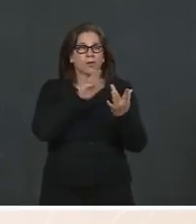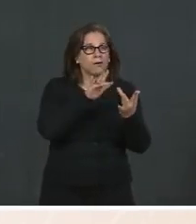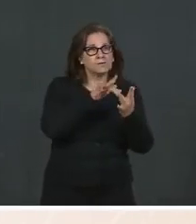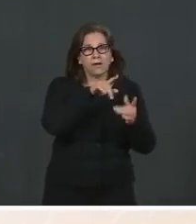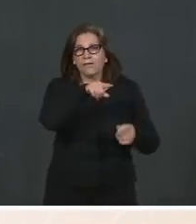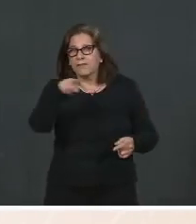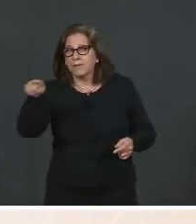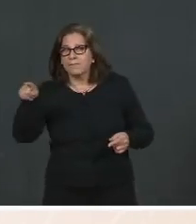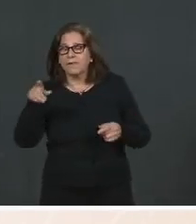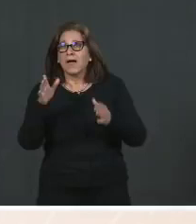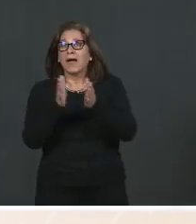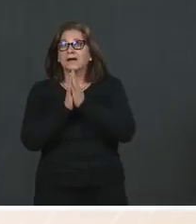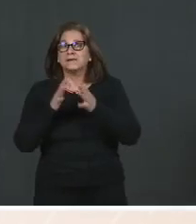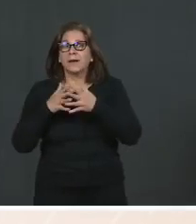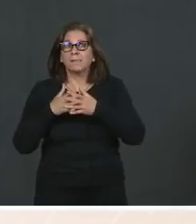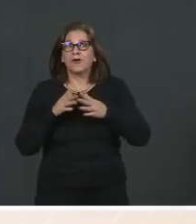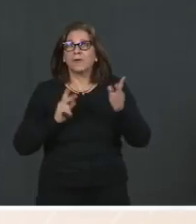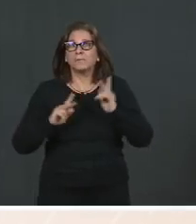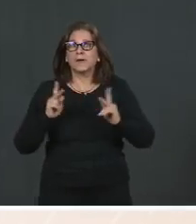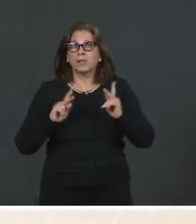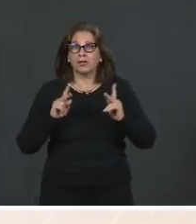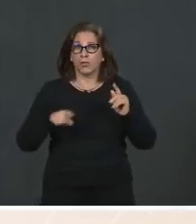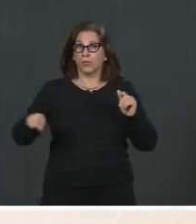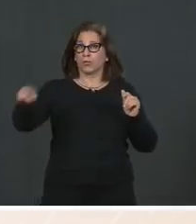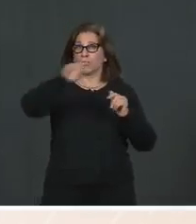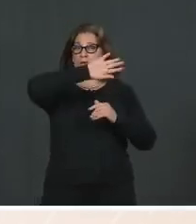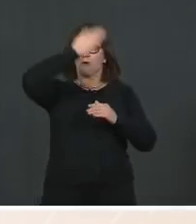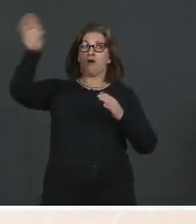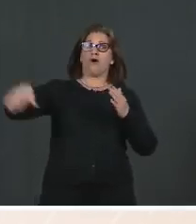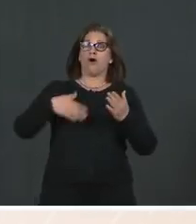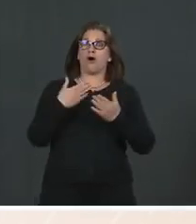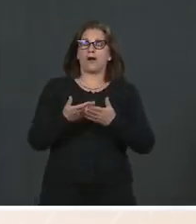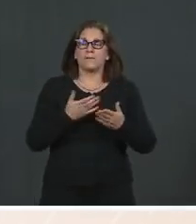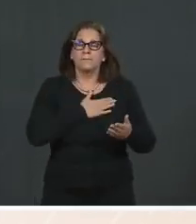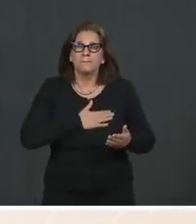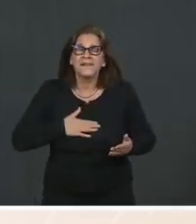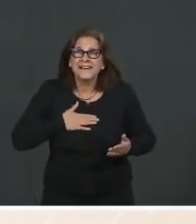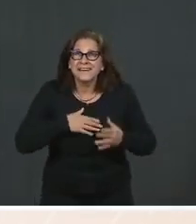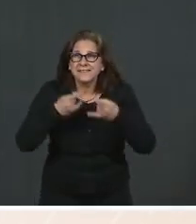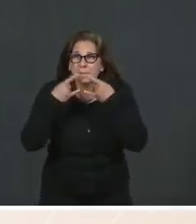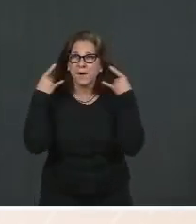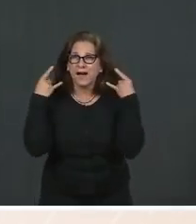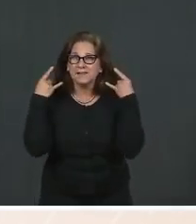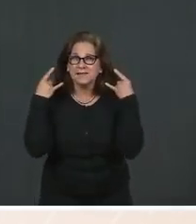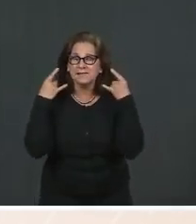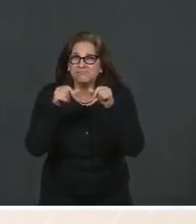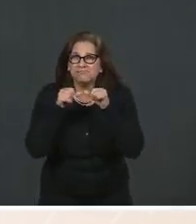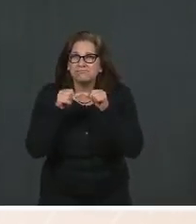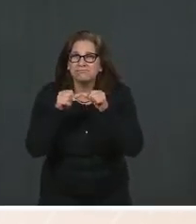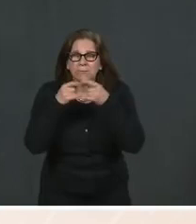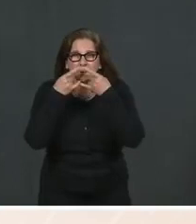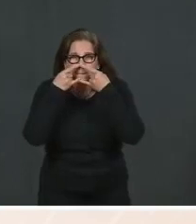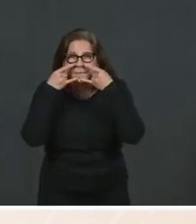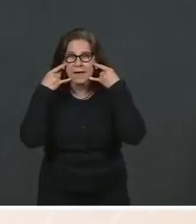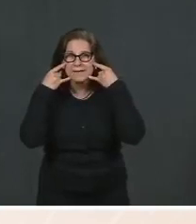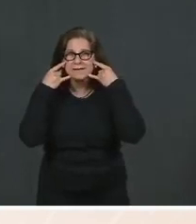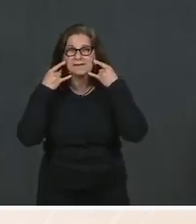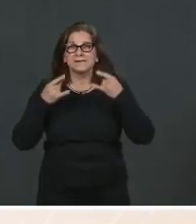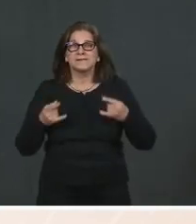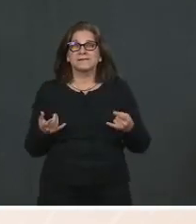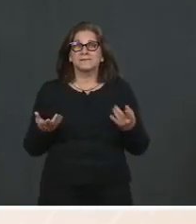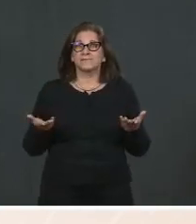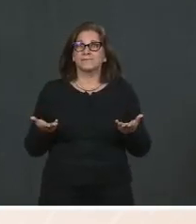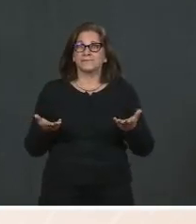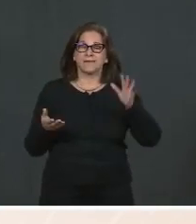people to continue to abide by the public health guidelines, whether they are mask mandates on federal land and buildings or on